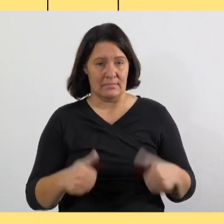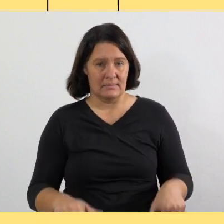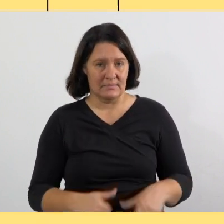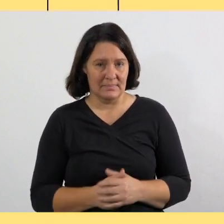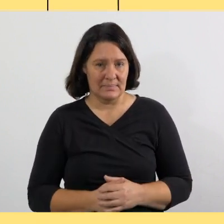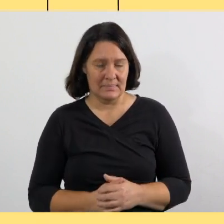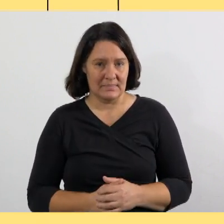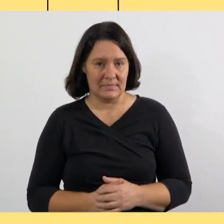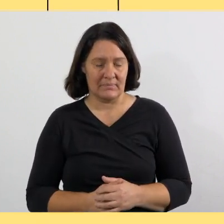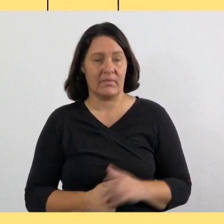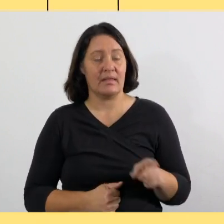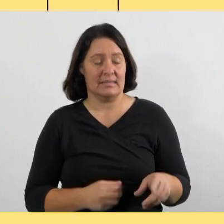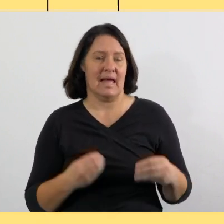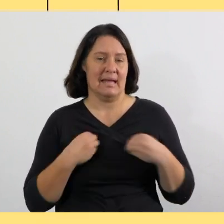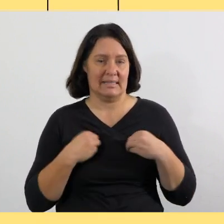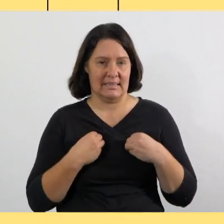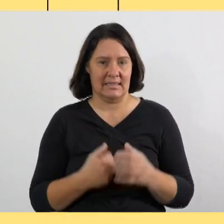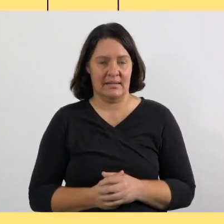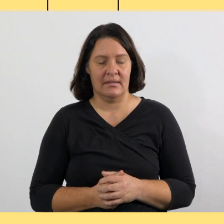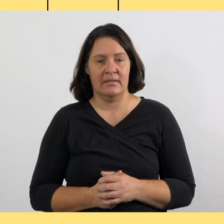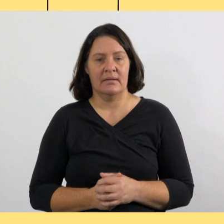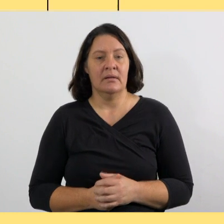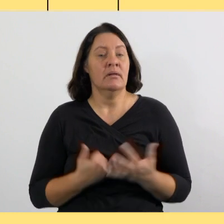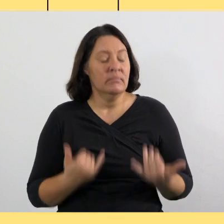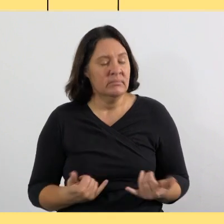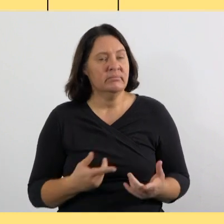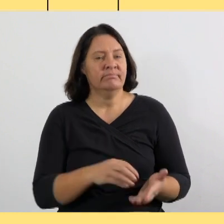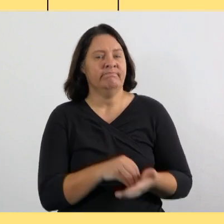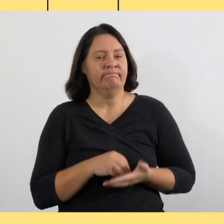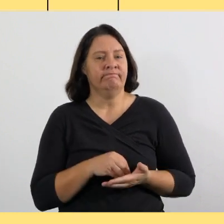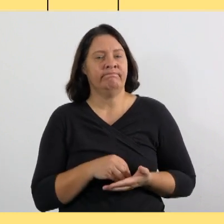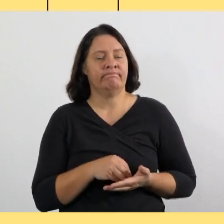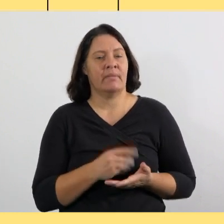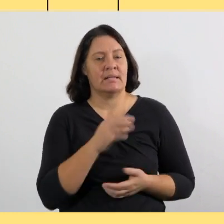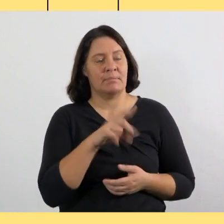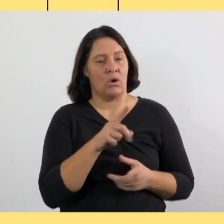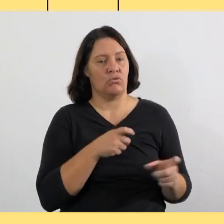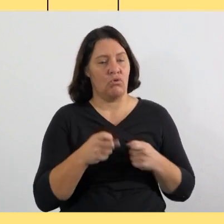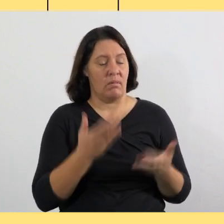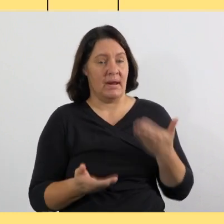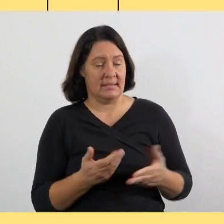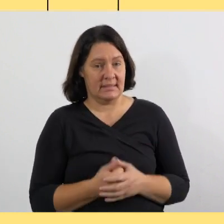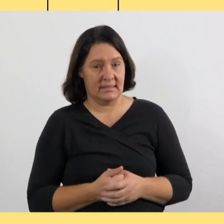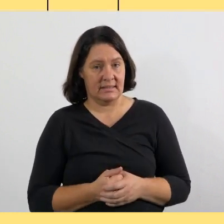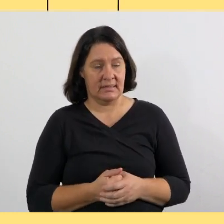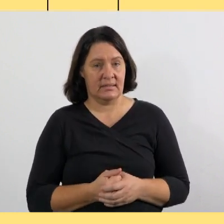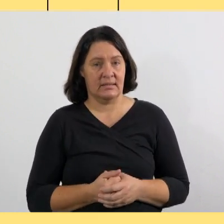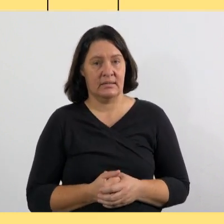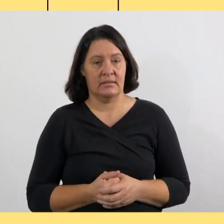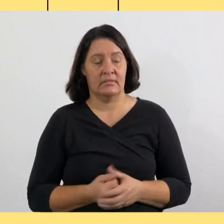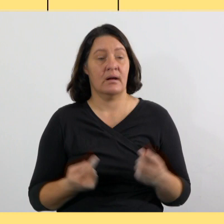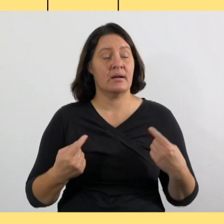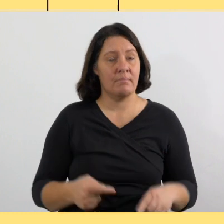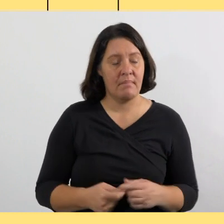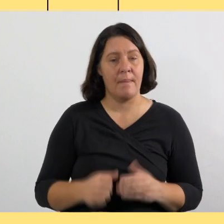asset account. This is an asset. I will therefore bring my debtors control balance.